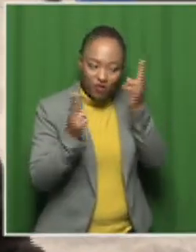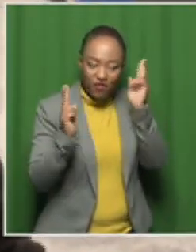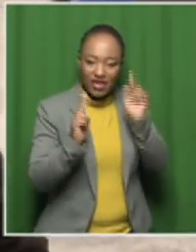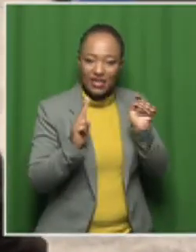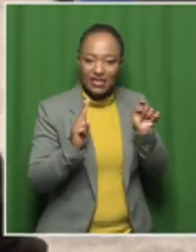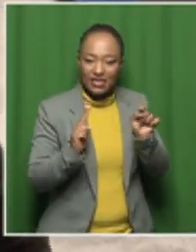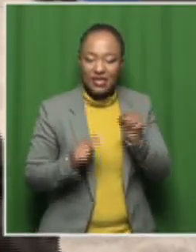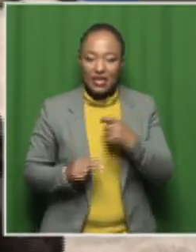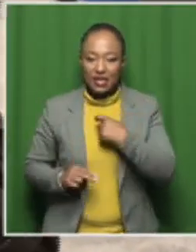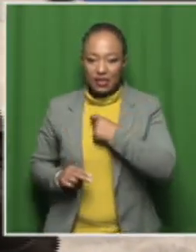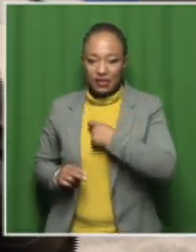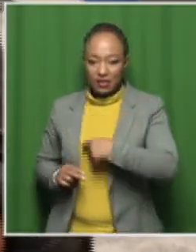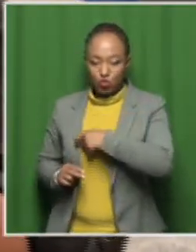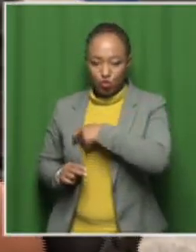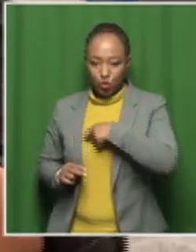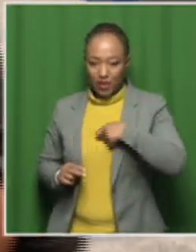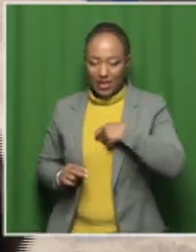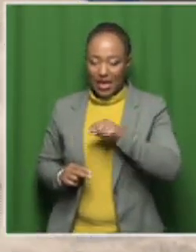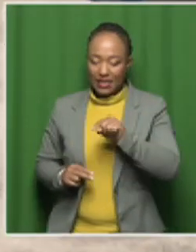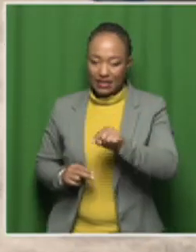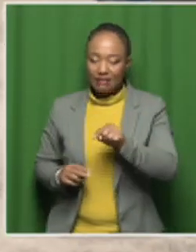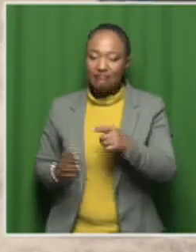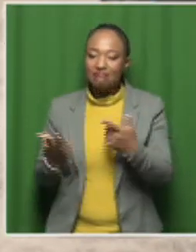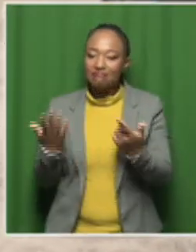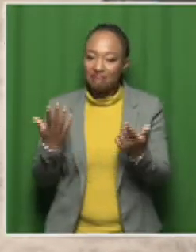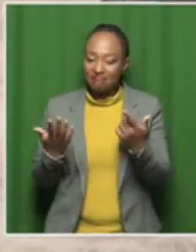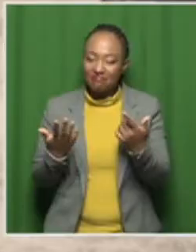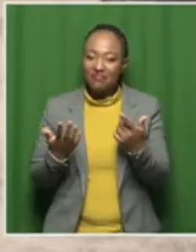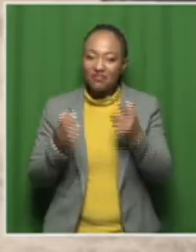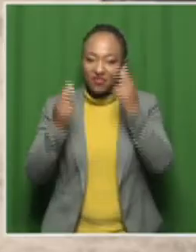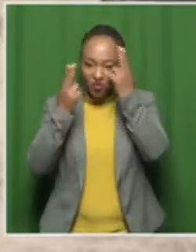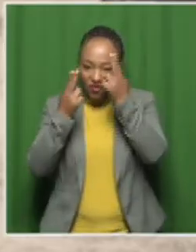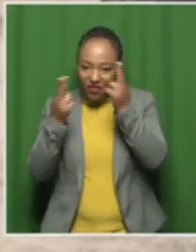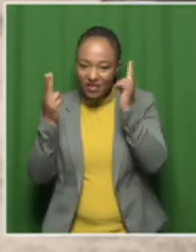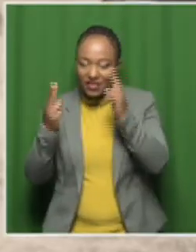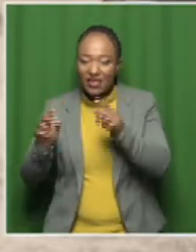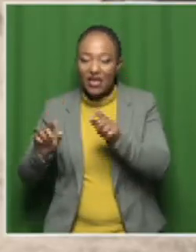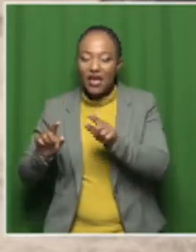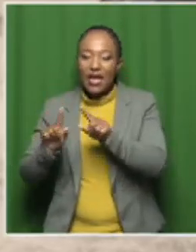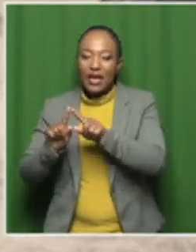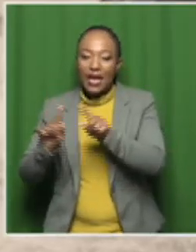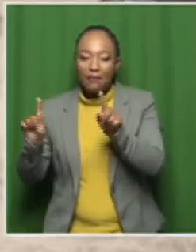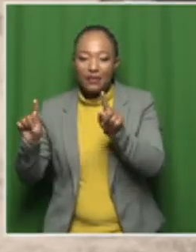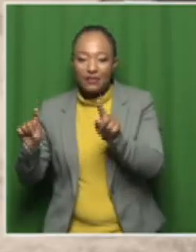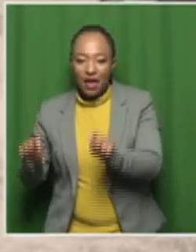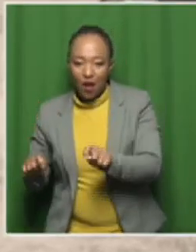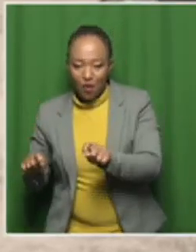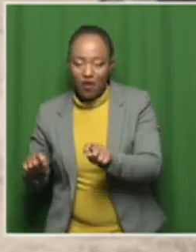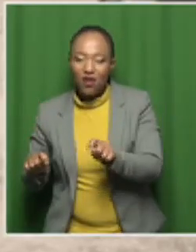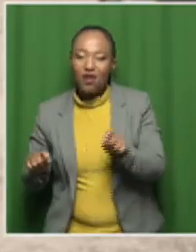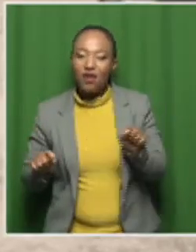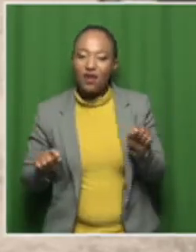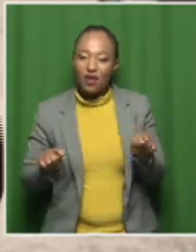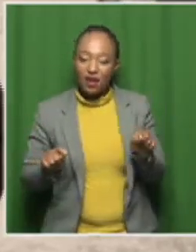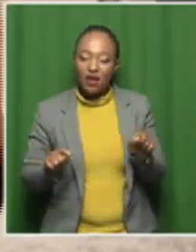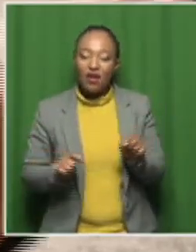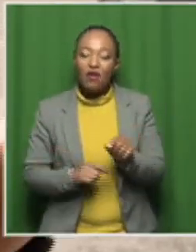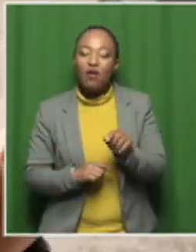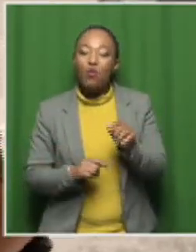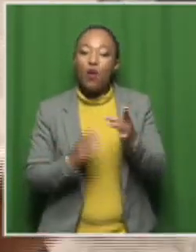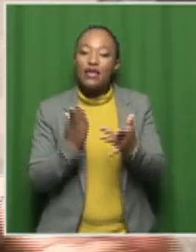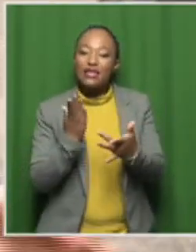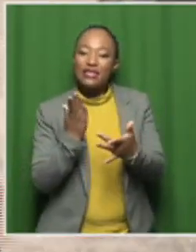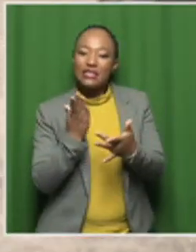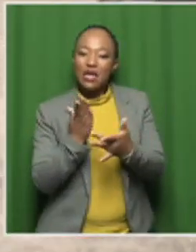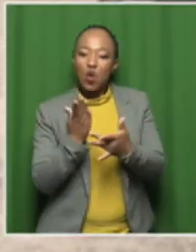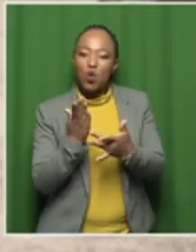in Switzerland. So we've spoken already about the University of Cape Town and the collaborations that they have in blockchain technology with the